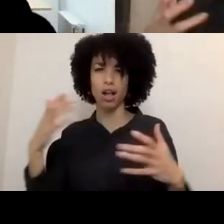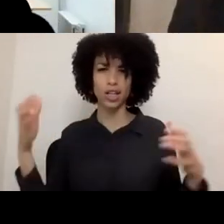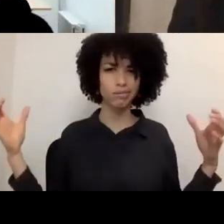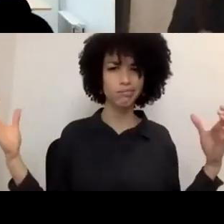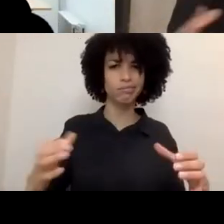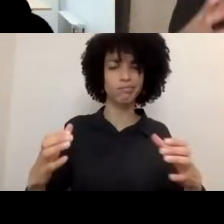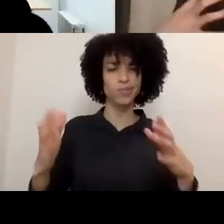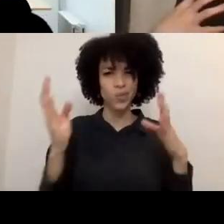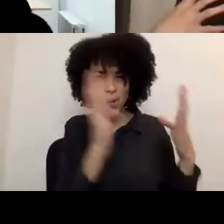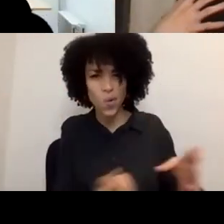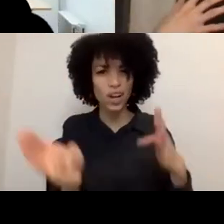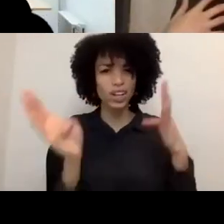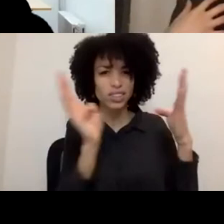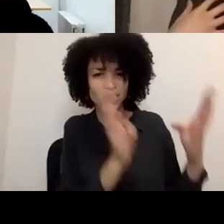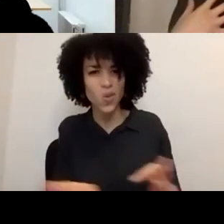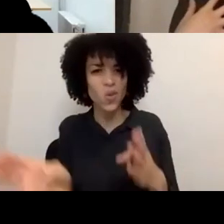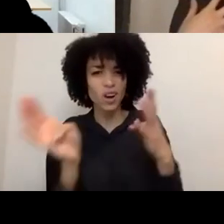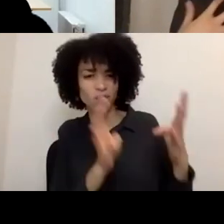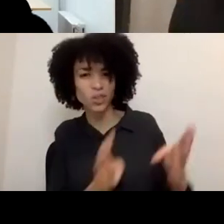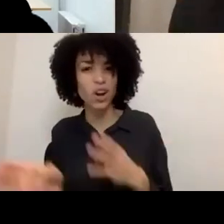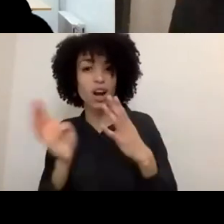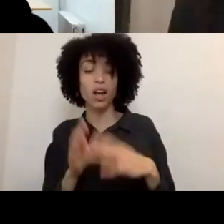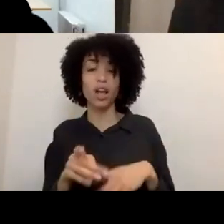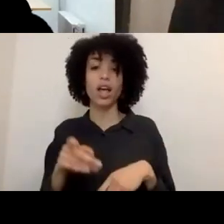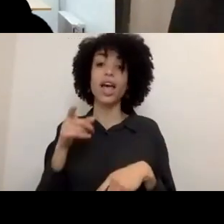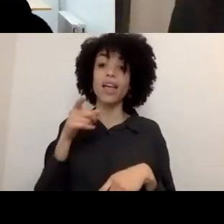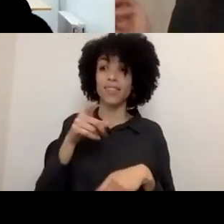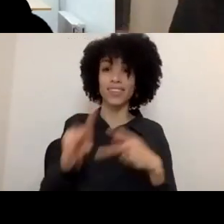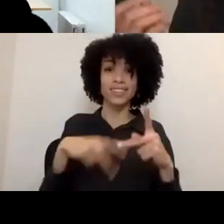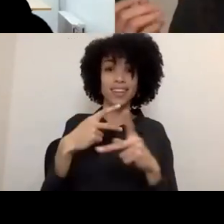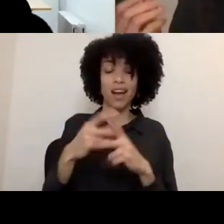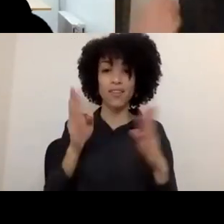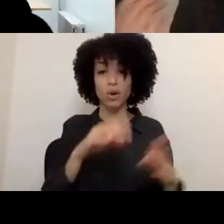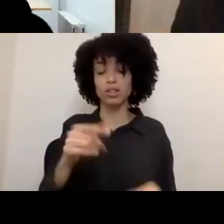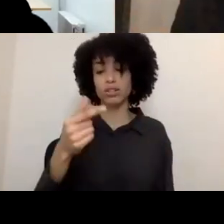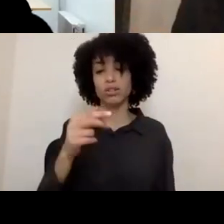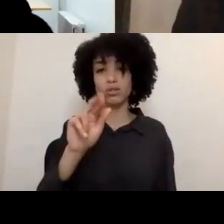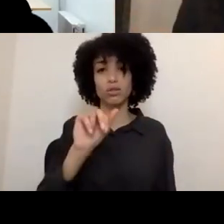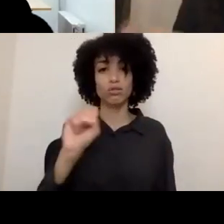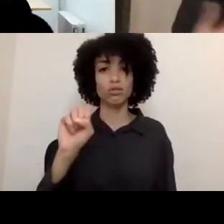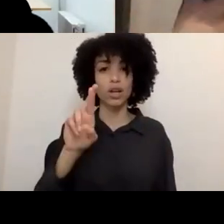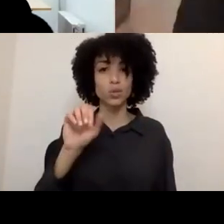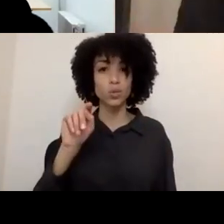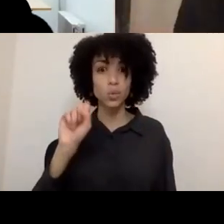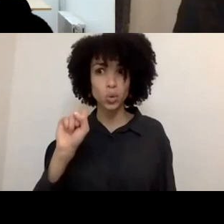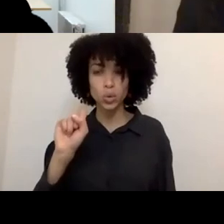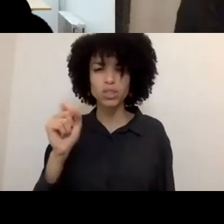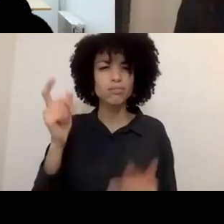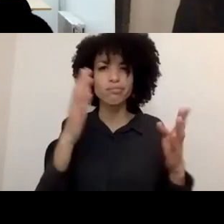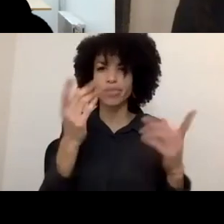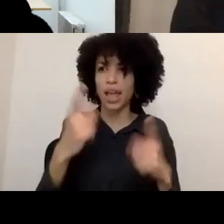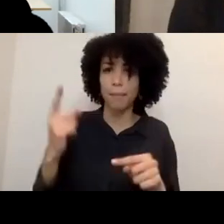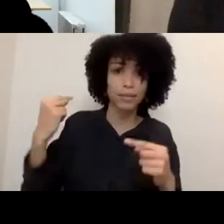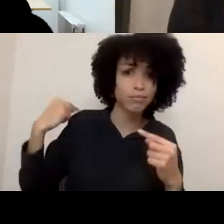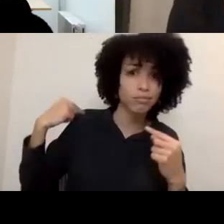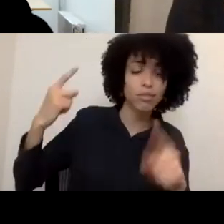and grassroots organizing has been happening for a long, long time. And it led to political wins, right? That has actually changed the direction